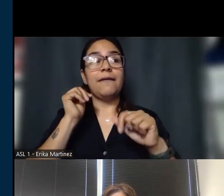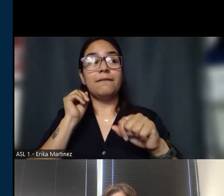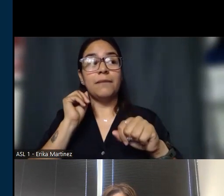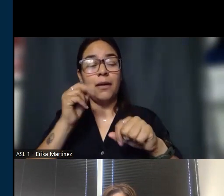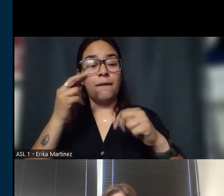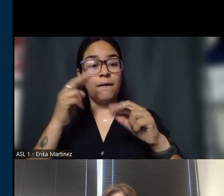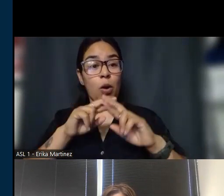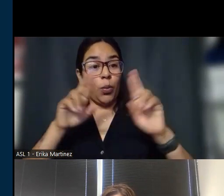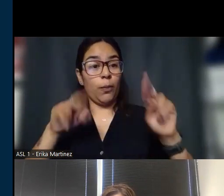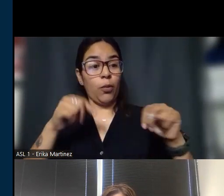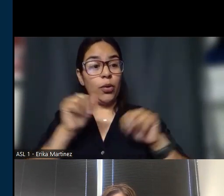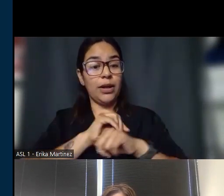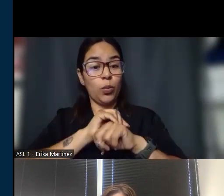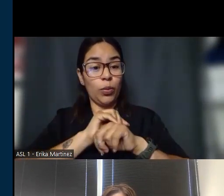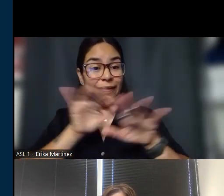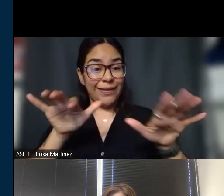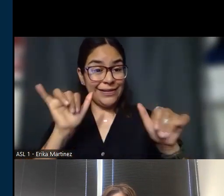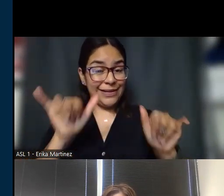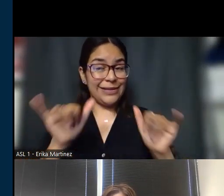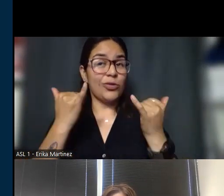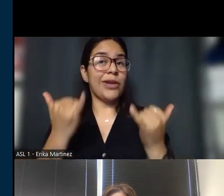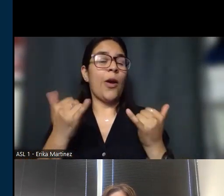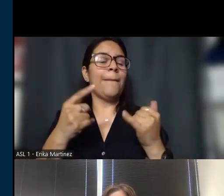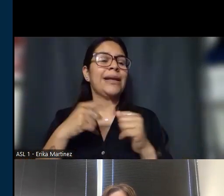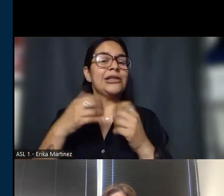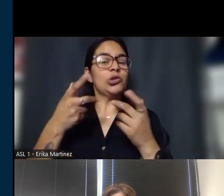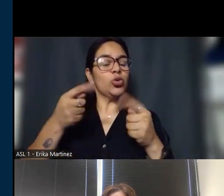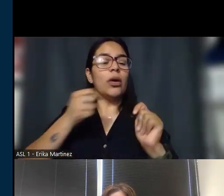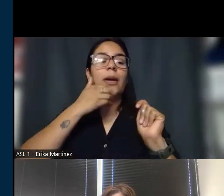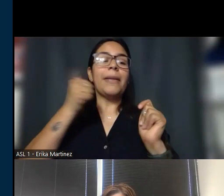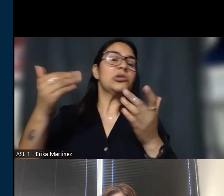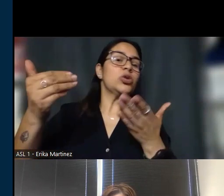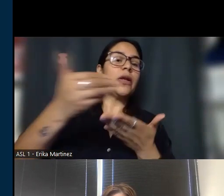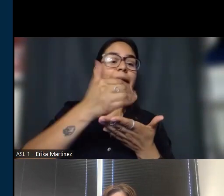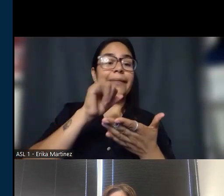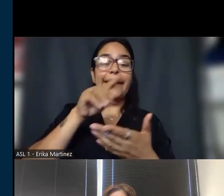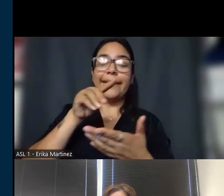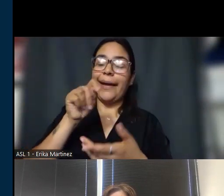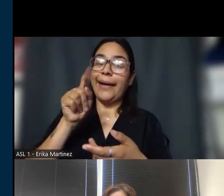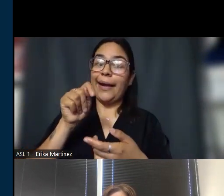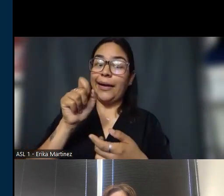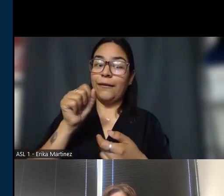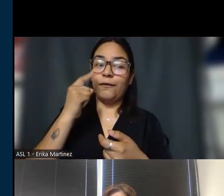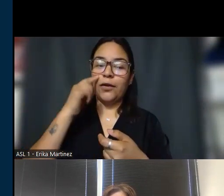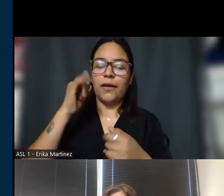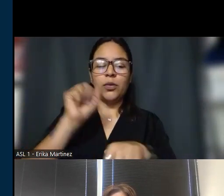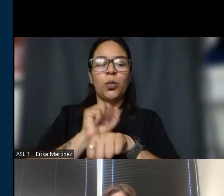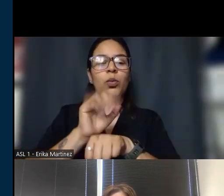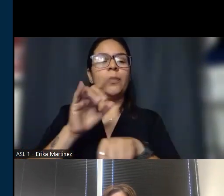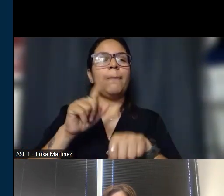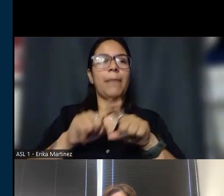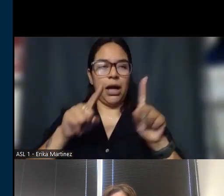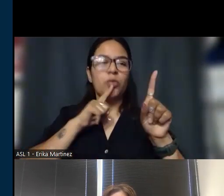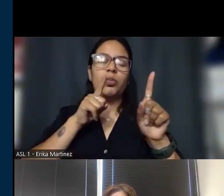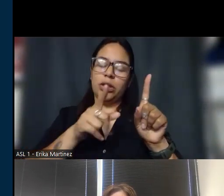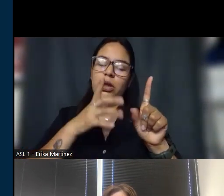RFP to conduct certain data collection and put that particular objective on site. But we do want to articulate the